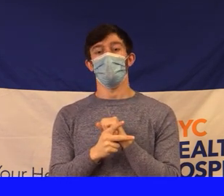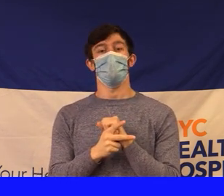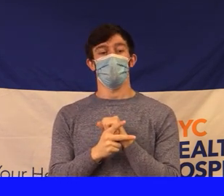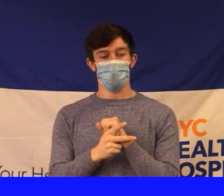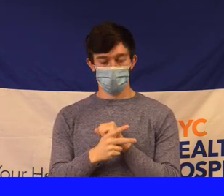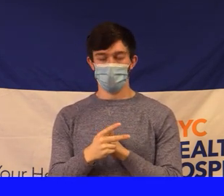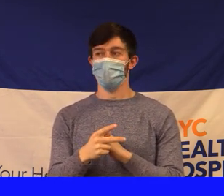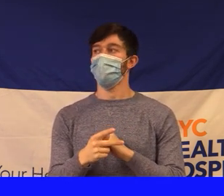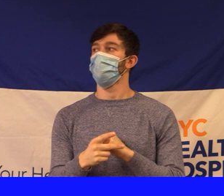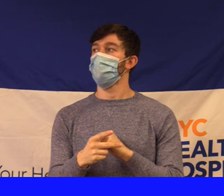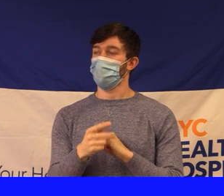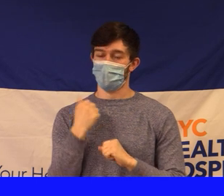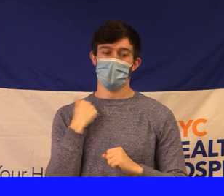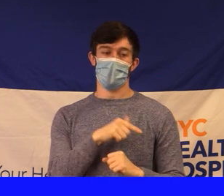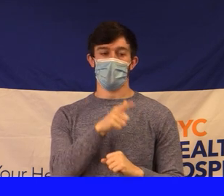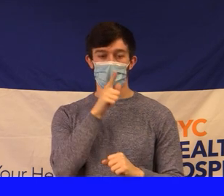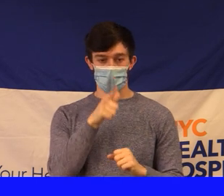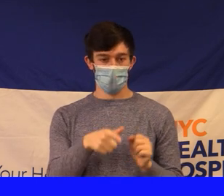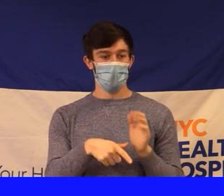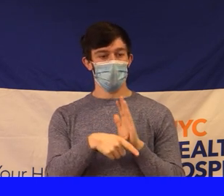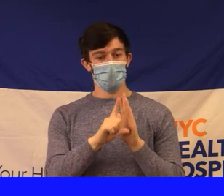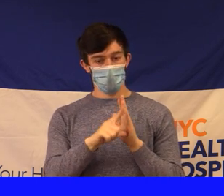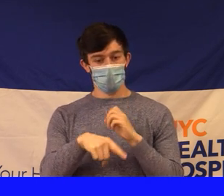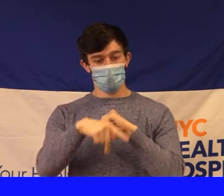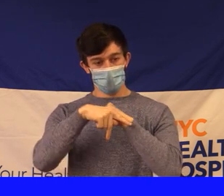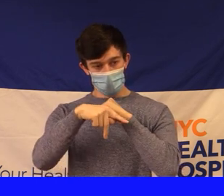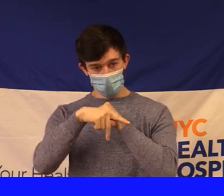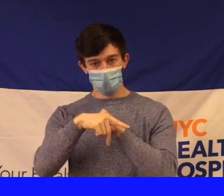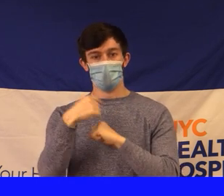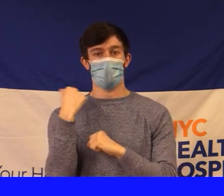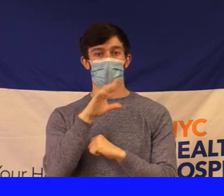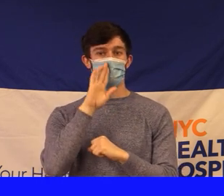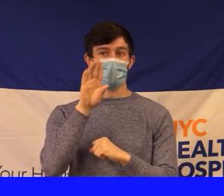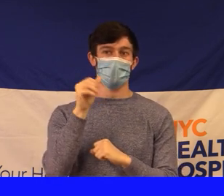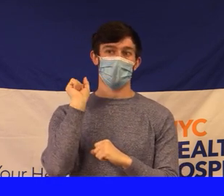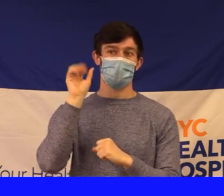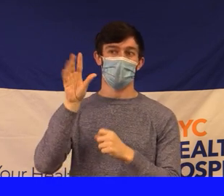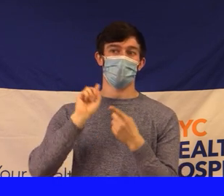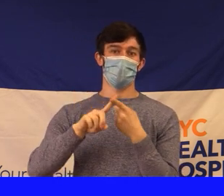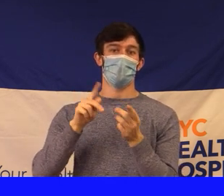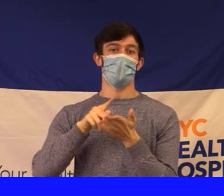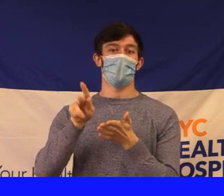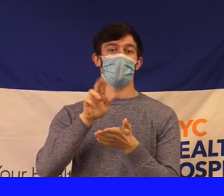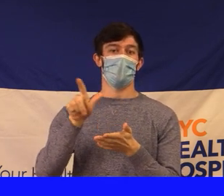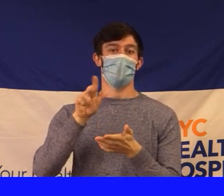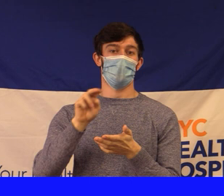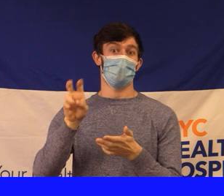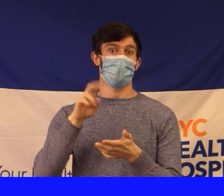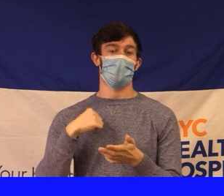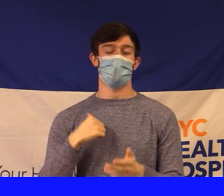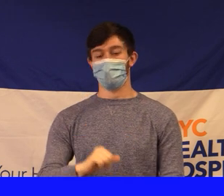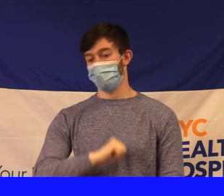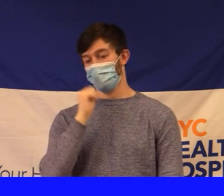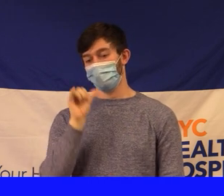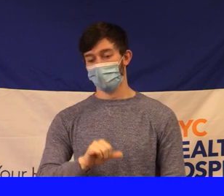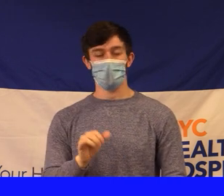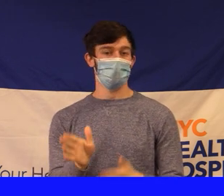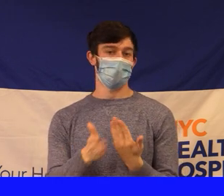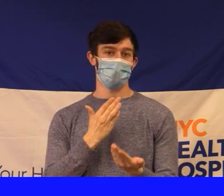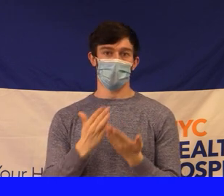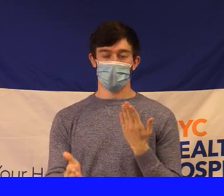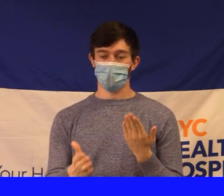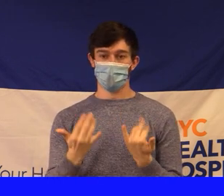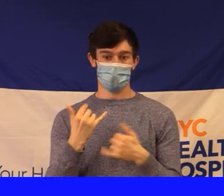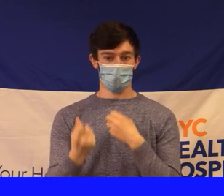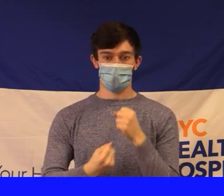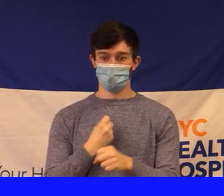are approving the portfolios, but we will be submitting to payroll in mid-November. So we're really proud of that. Despite the turbulent year that